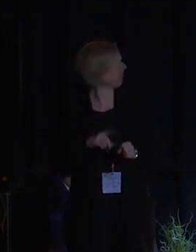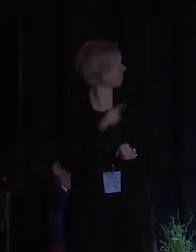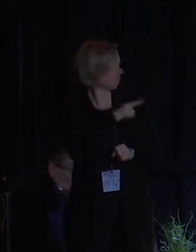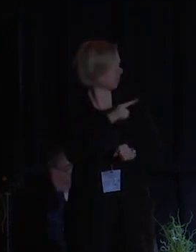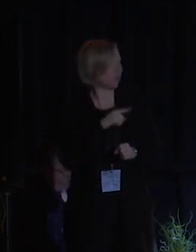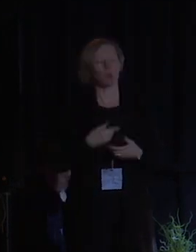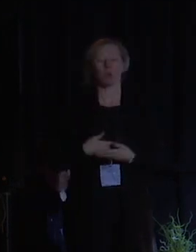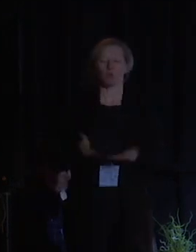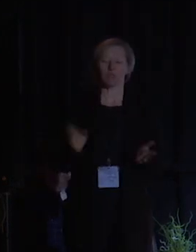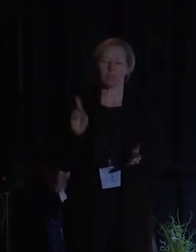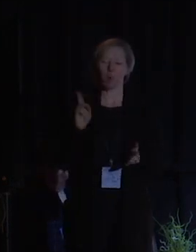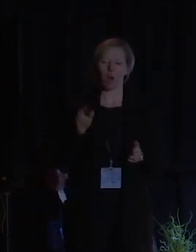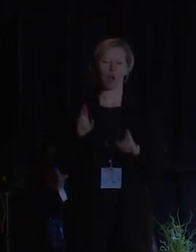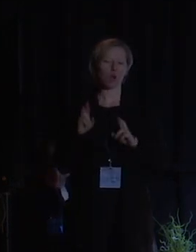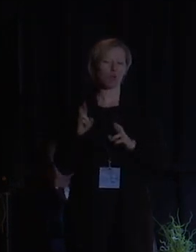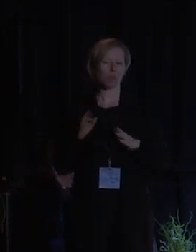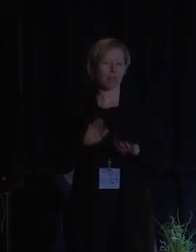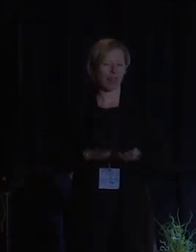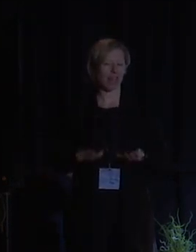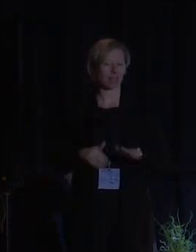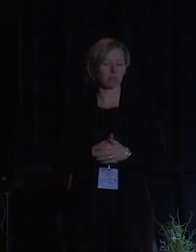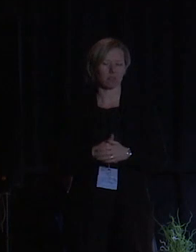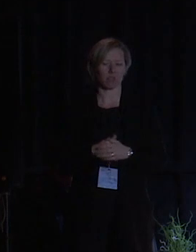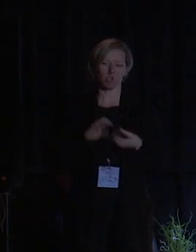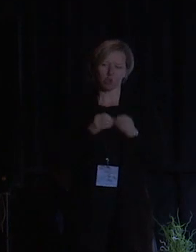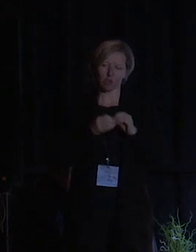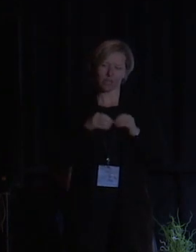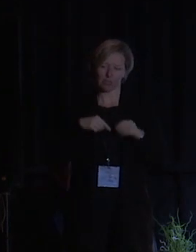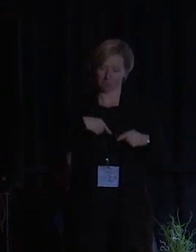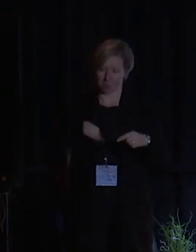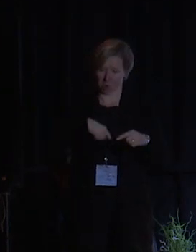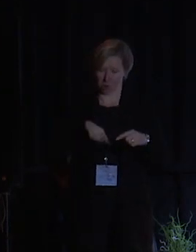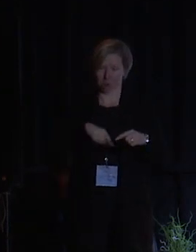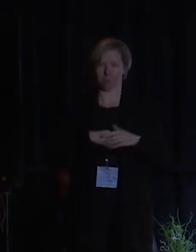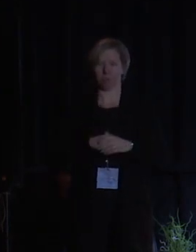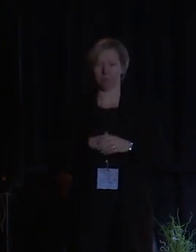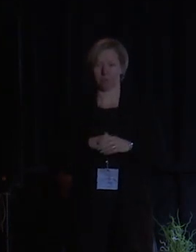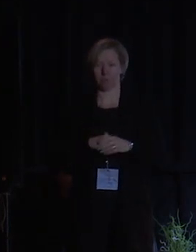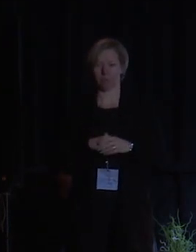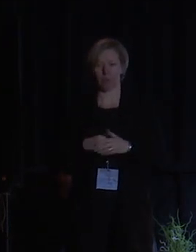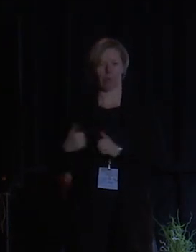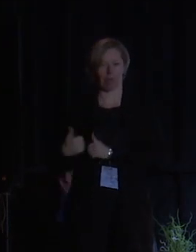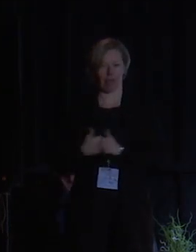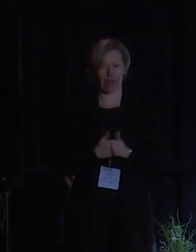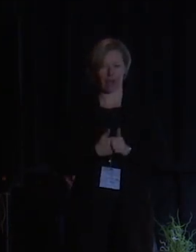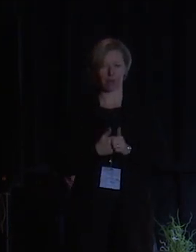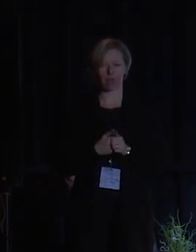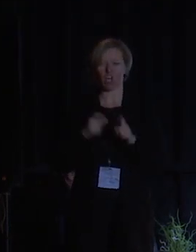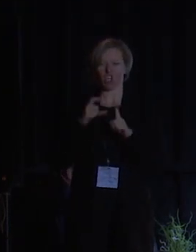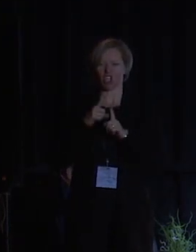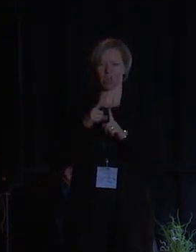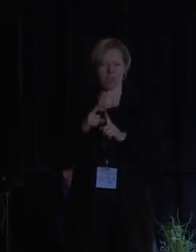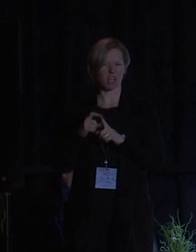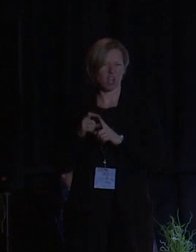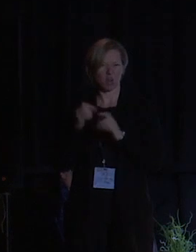we're presenting Promised Land, which was created this year with the support of Durham Brass Festival and